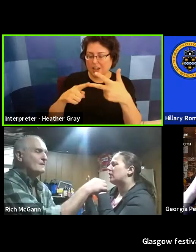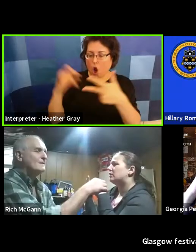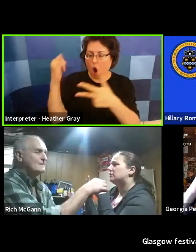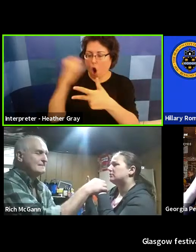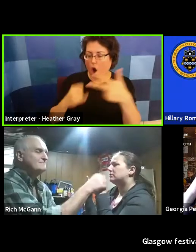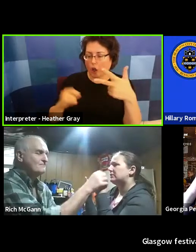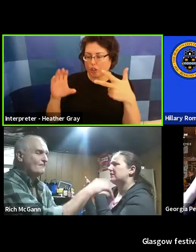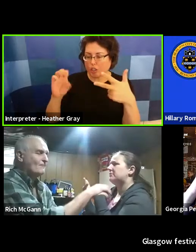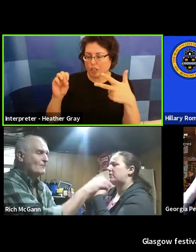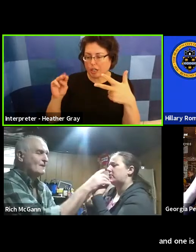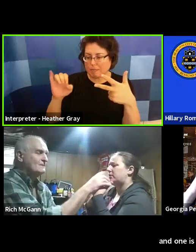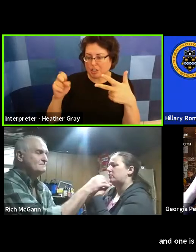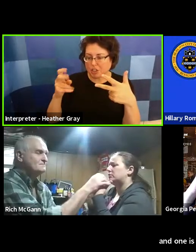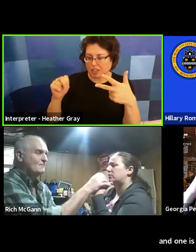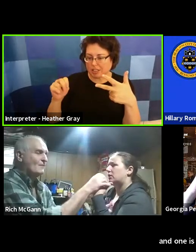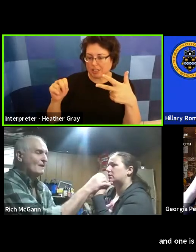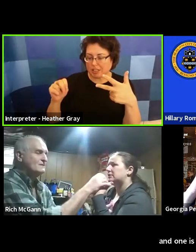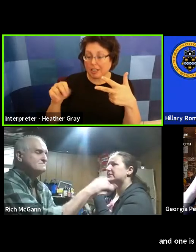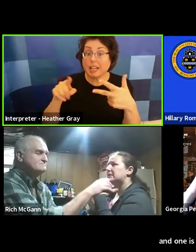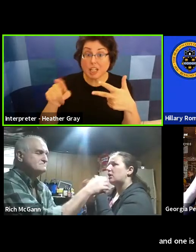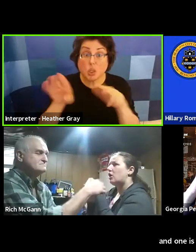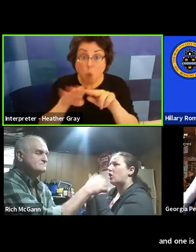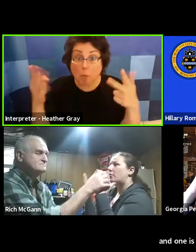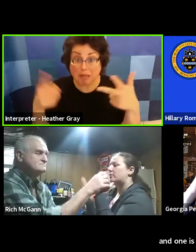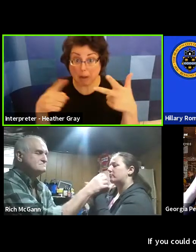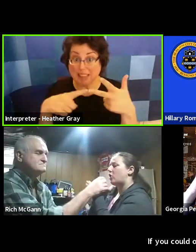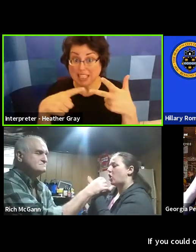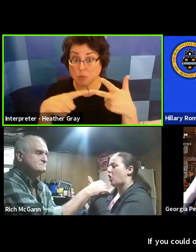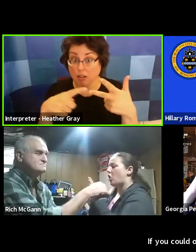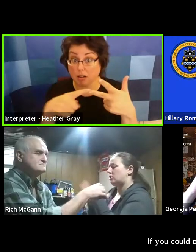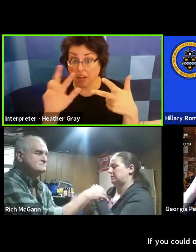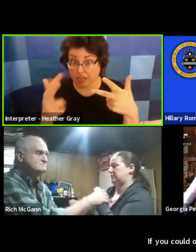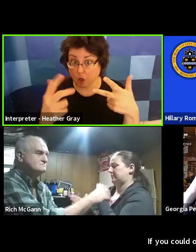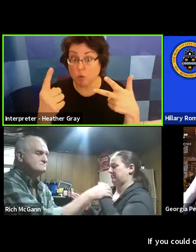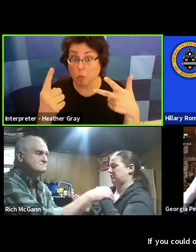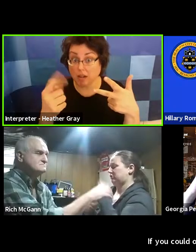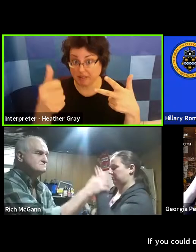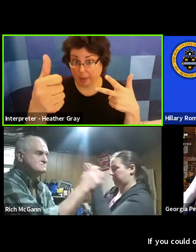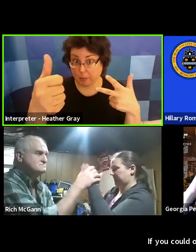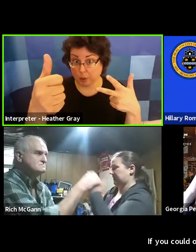presentation. If you could open up the Art Commission presentation, that would work.